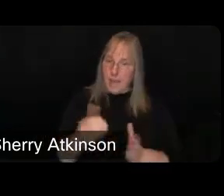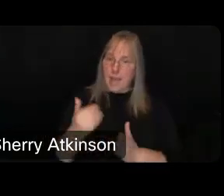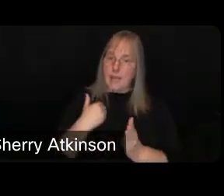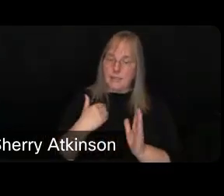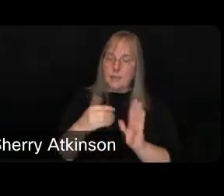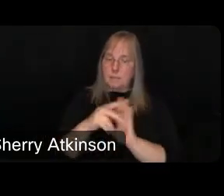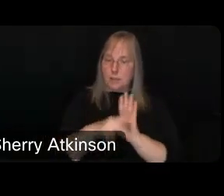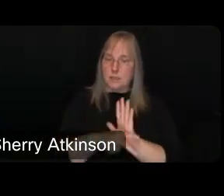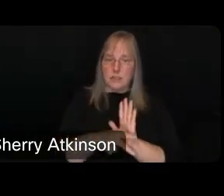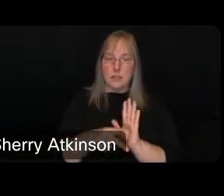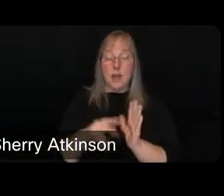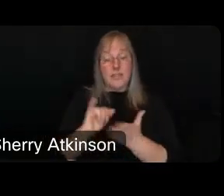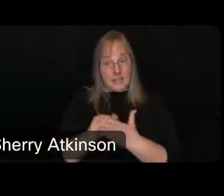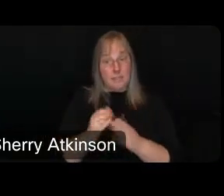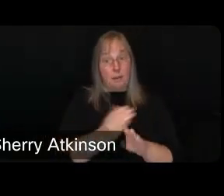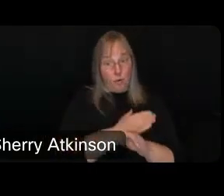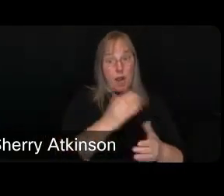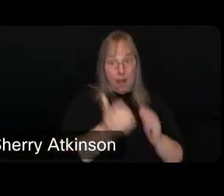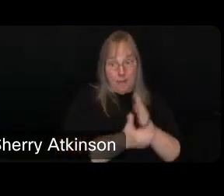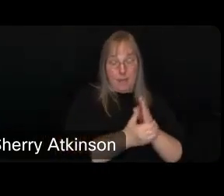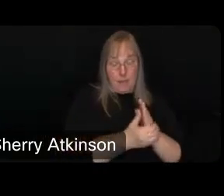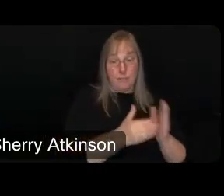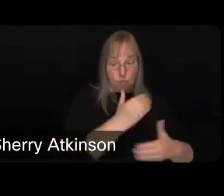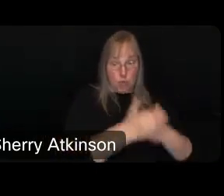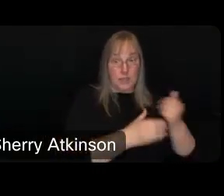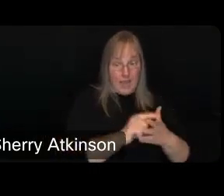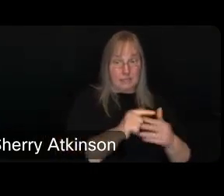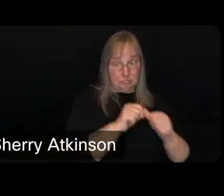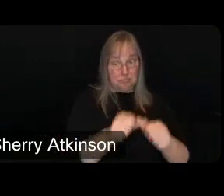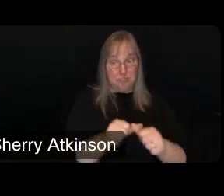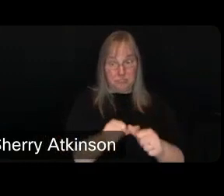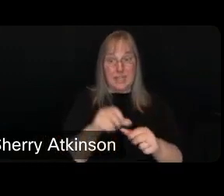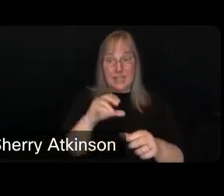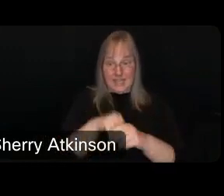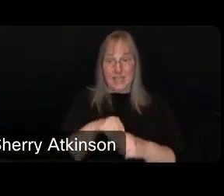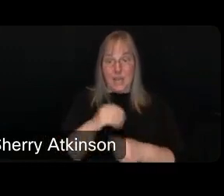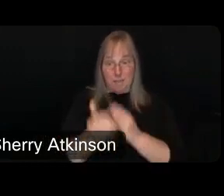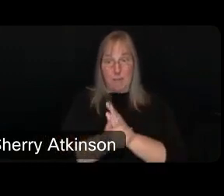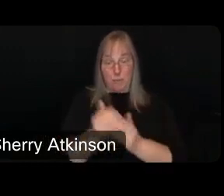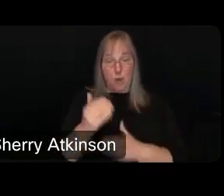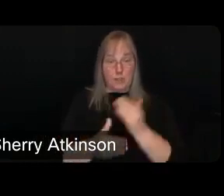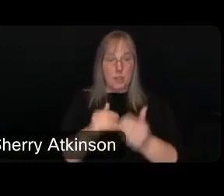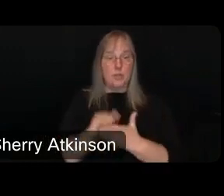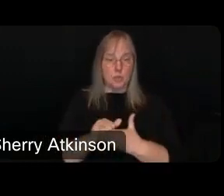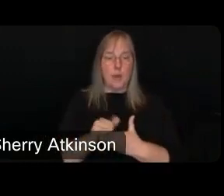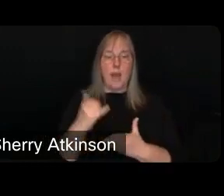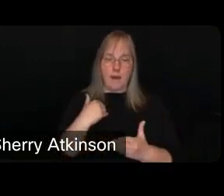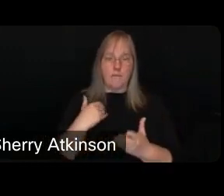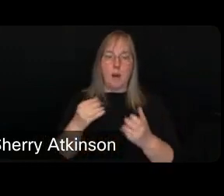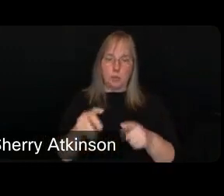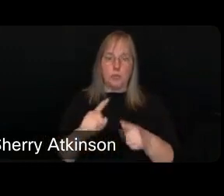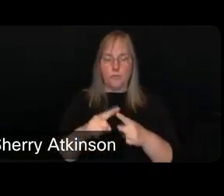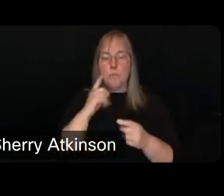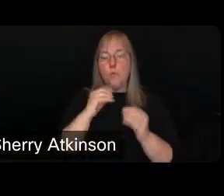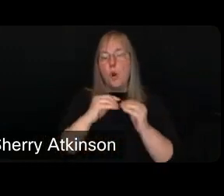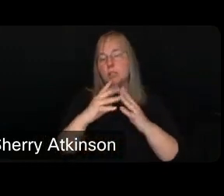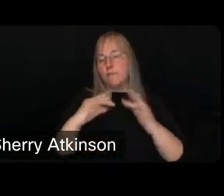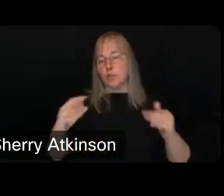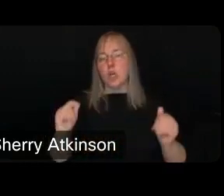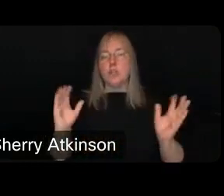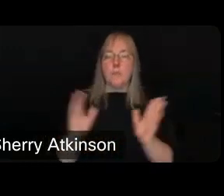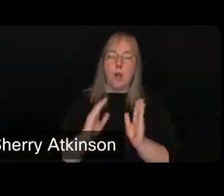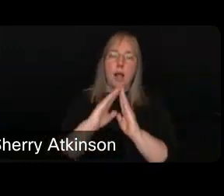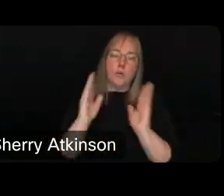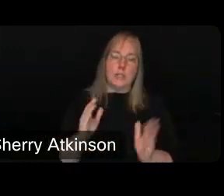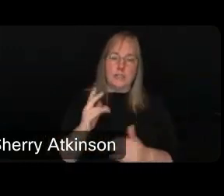there before the amendment process. It stayed in through the amendment process, so trying to create opportunities for these more diverse, smaller housing types. And ideally,